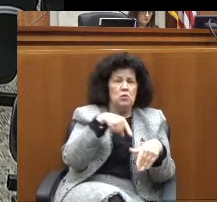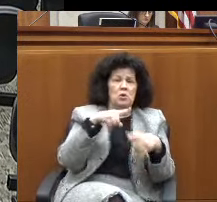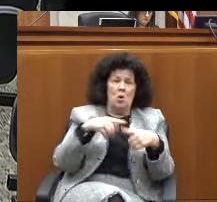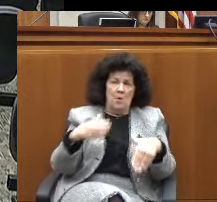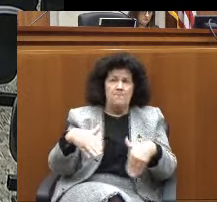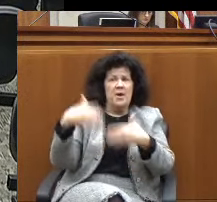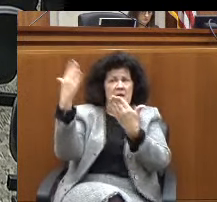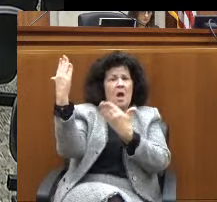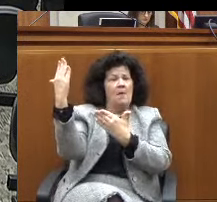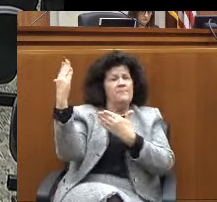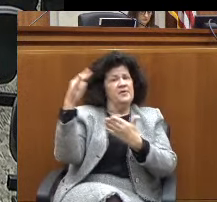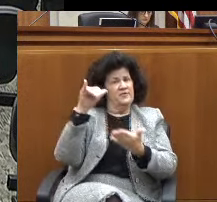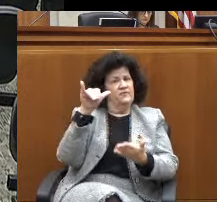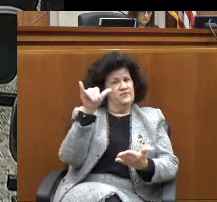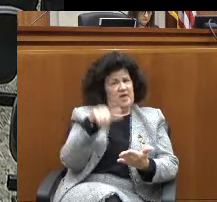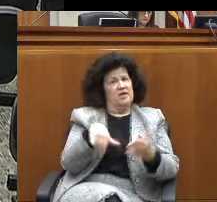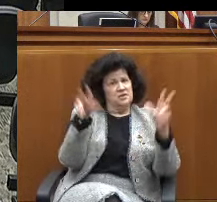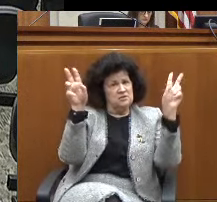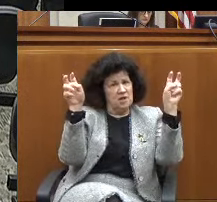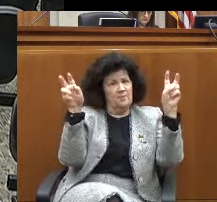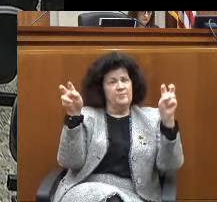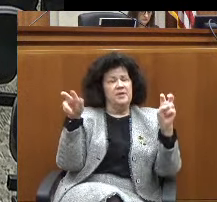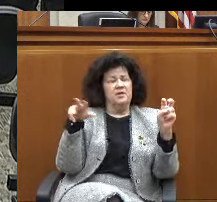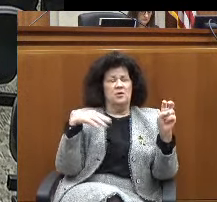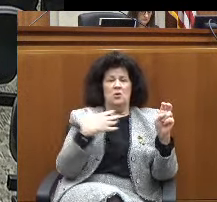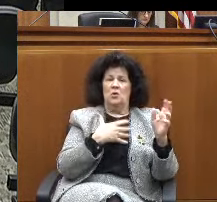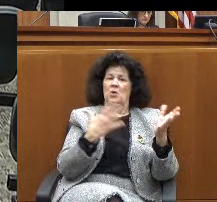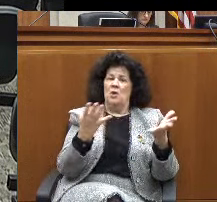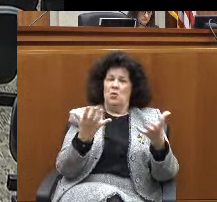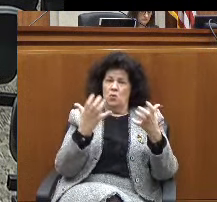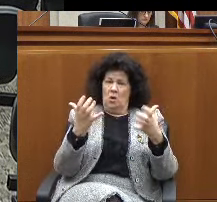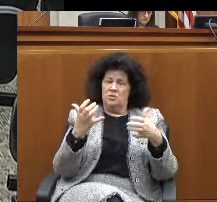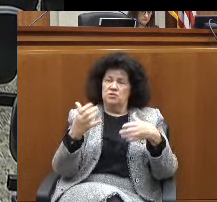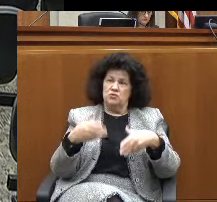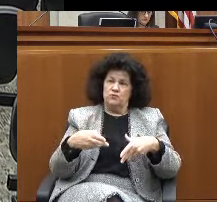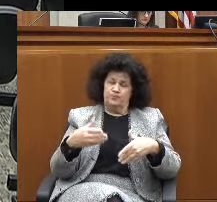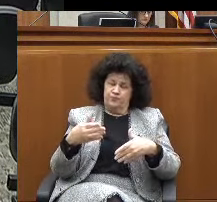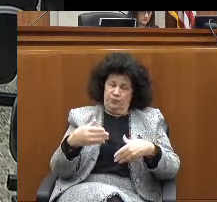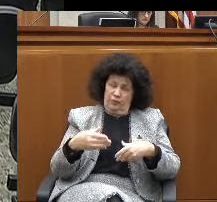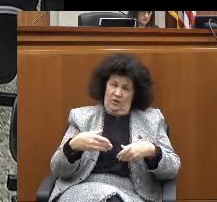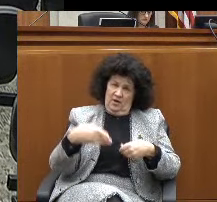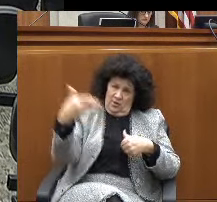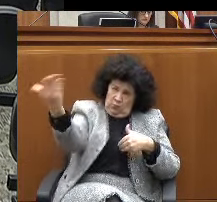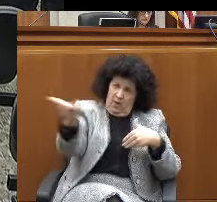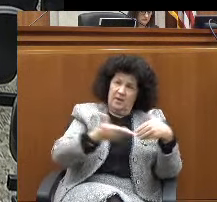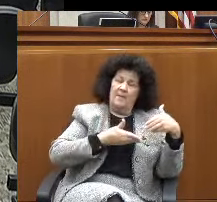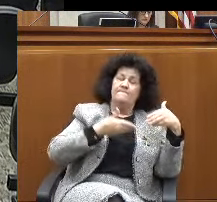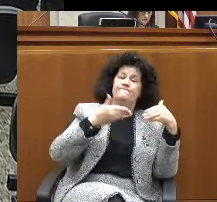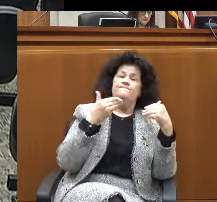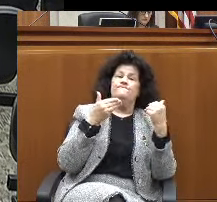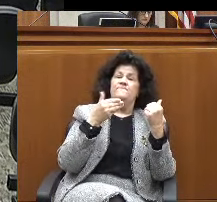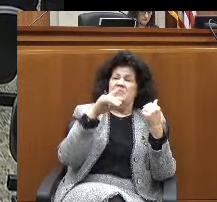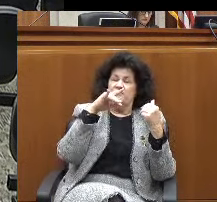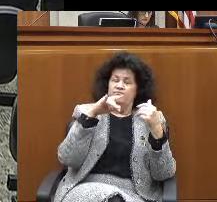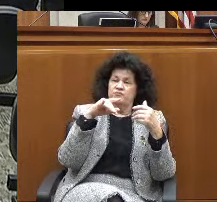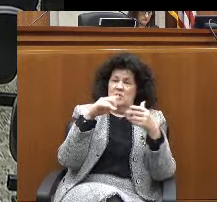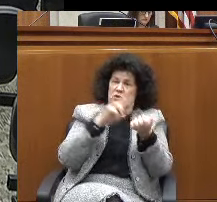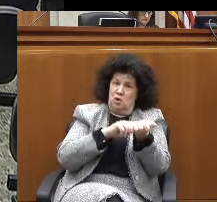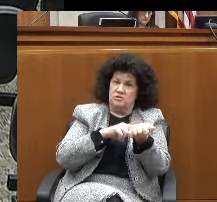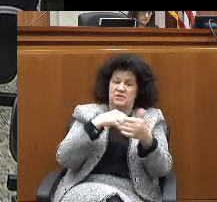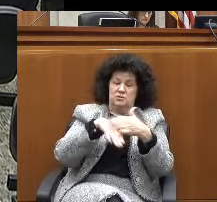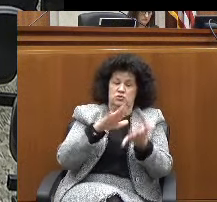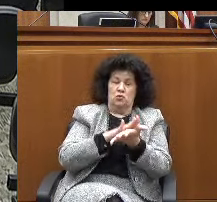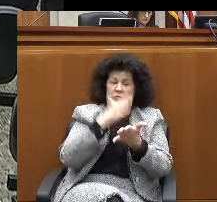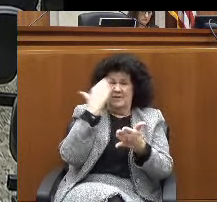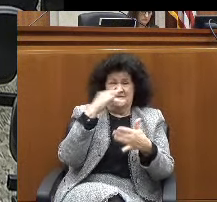for bringing up the fact that we want to increase the pipeline of nurses coming into our schools because we have kids who really need them. And